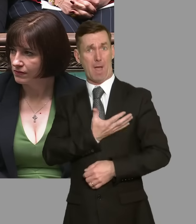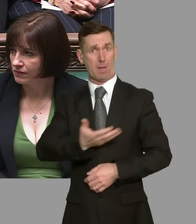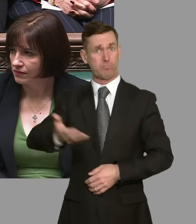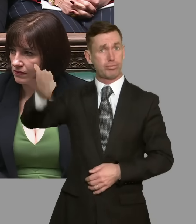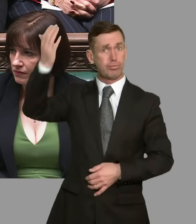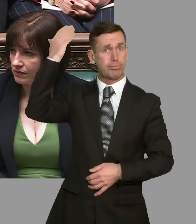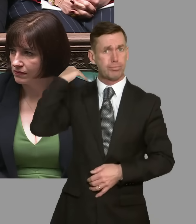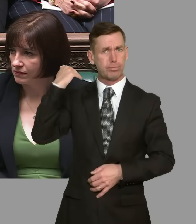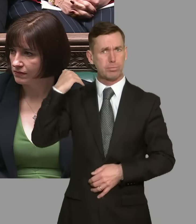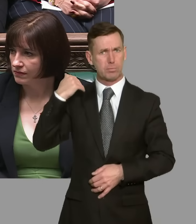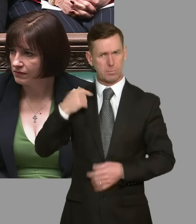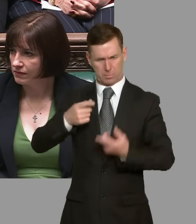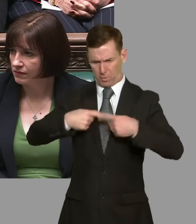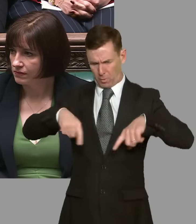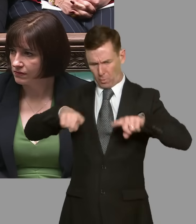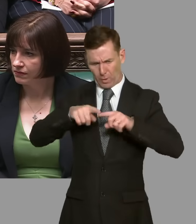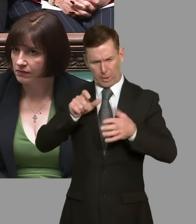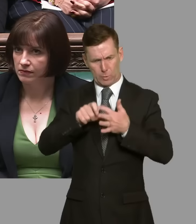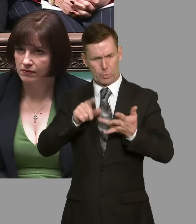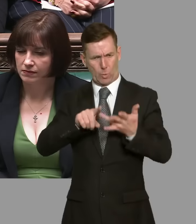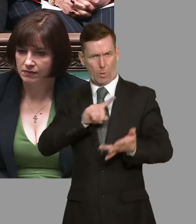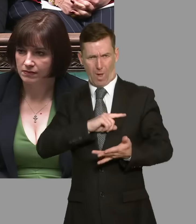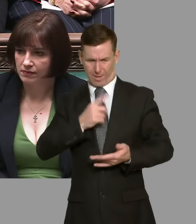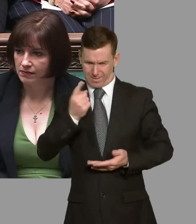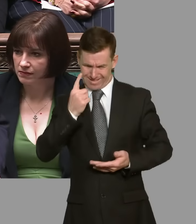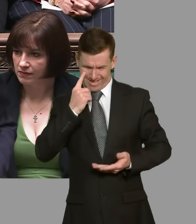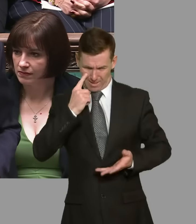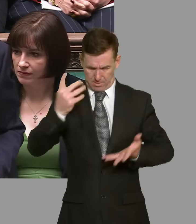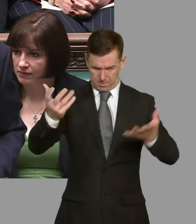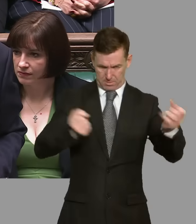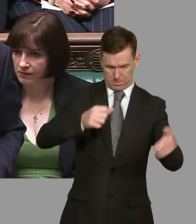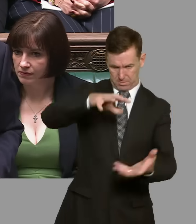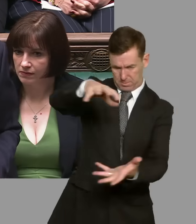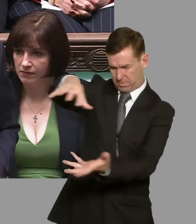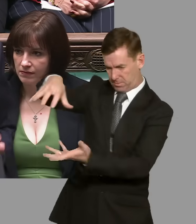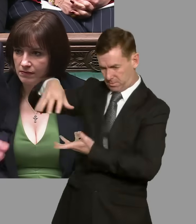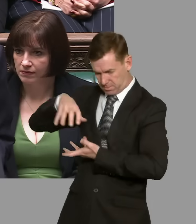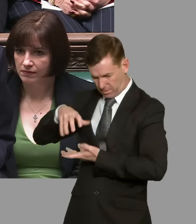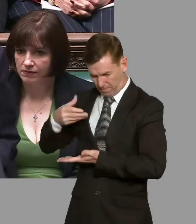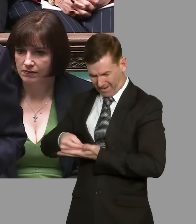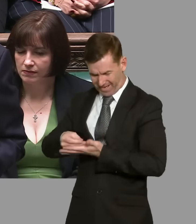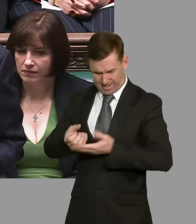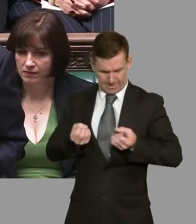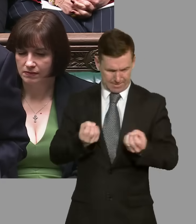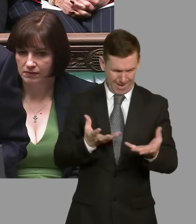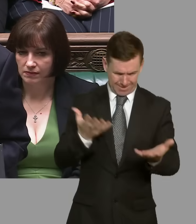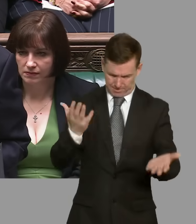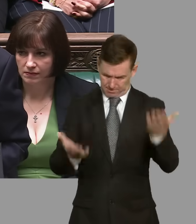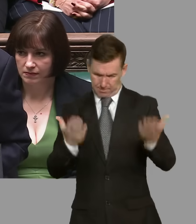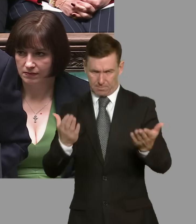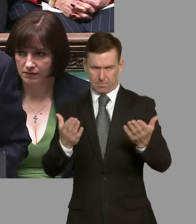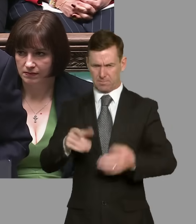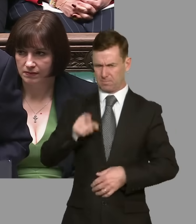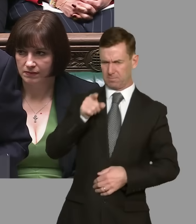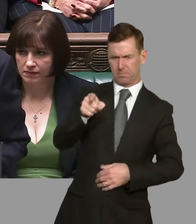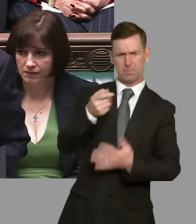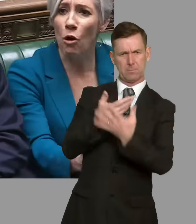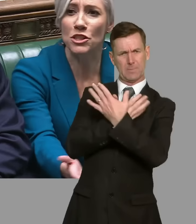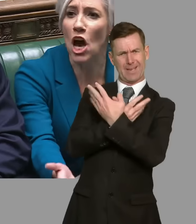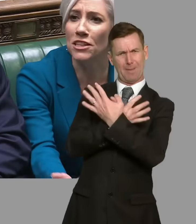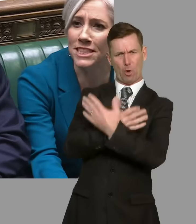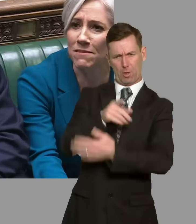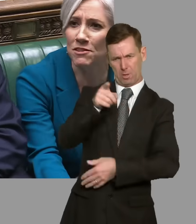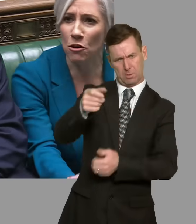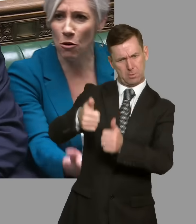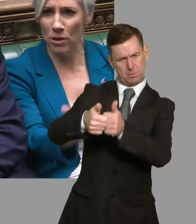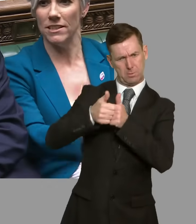money on defence spending. He wants it faster. What did he do at the budget? Did he stand up and say, I support this? No, he voted against it, against the